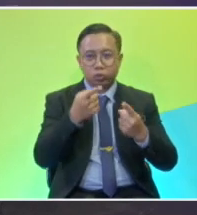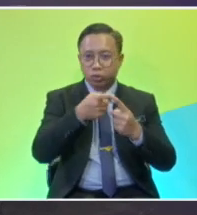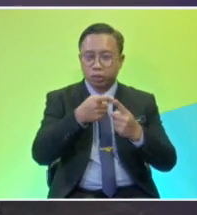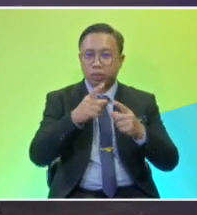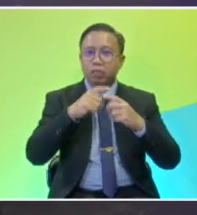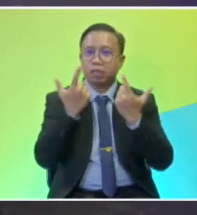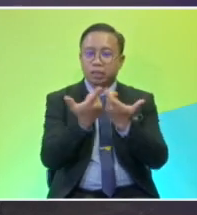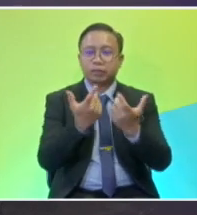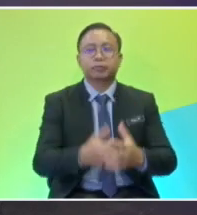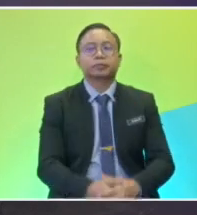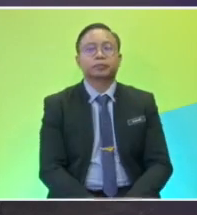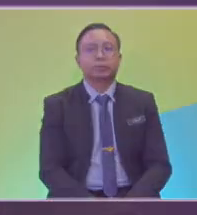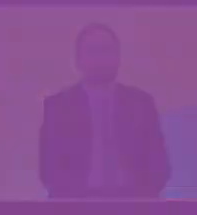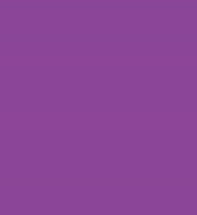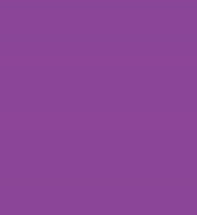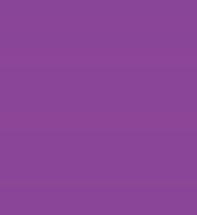All right.